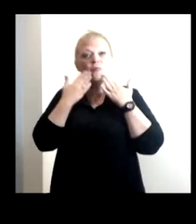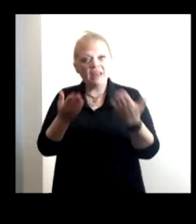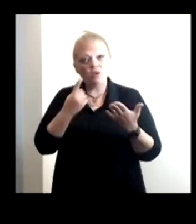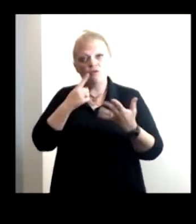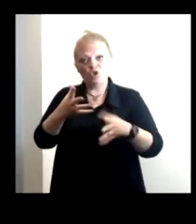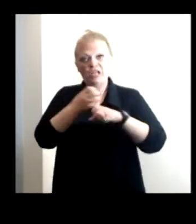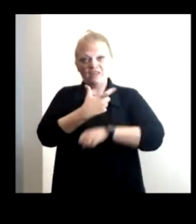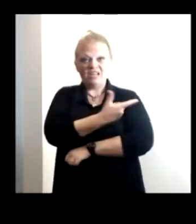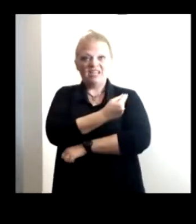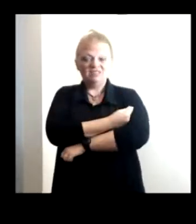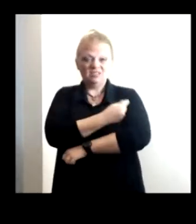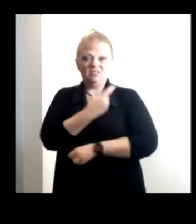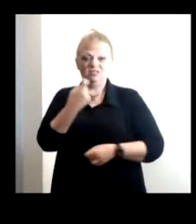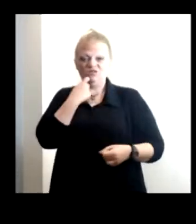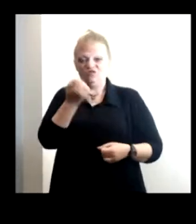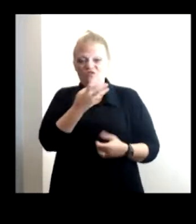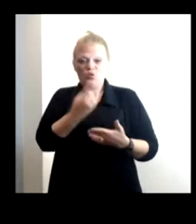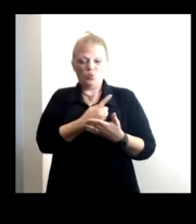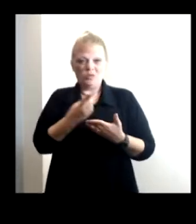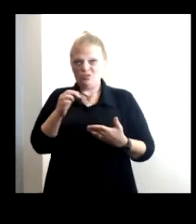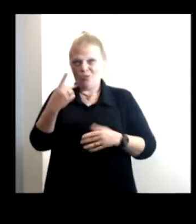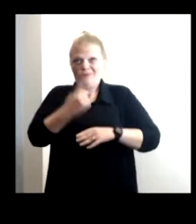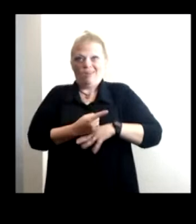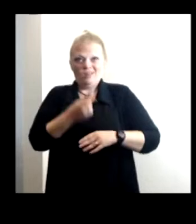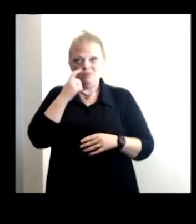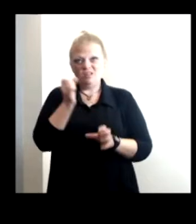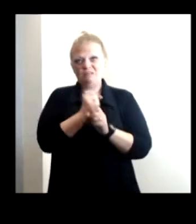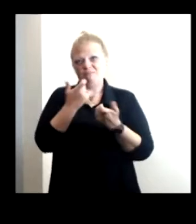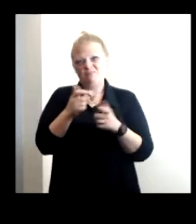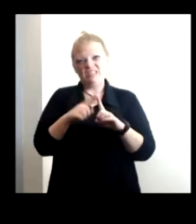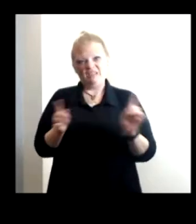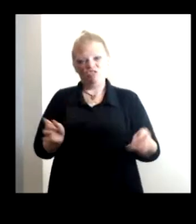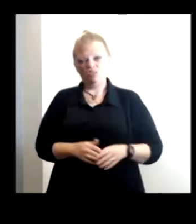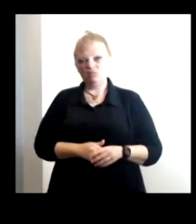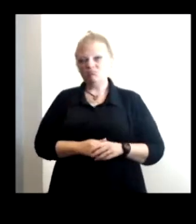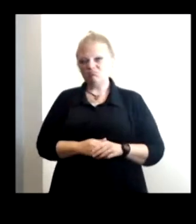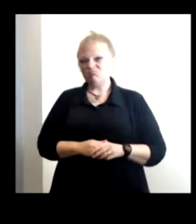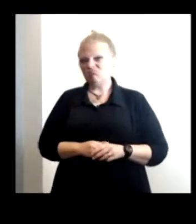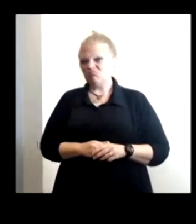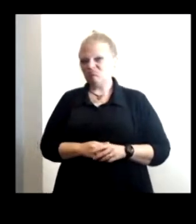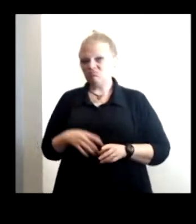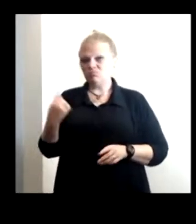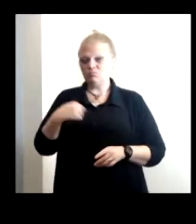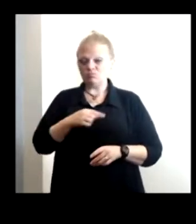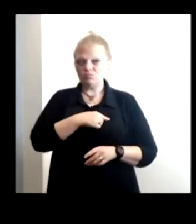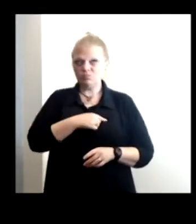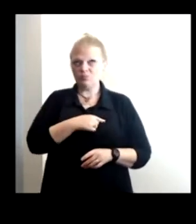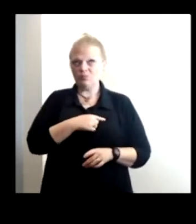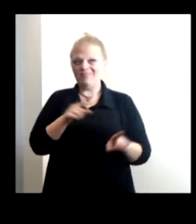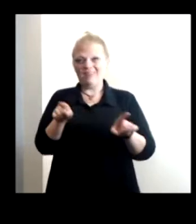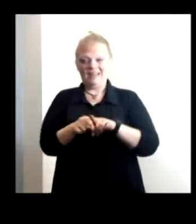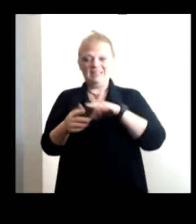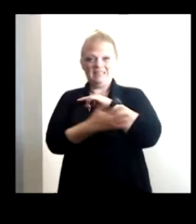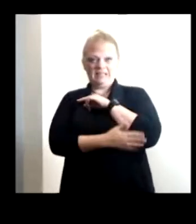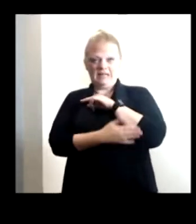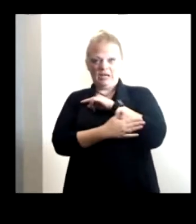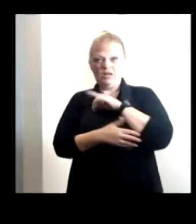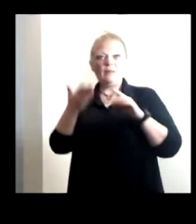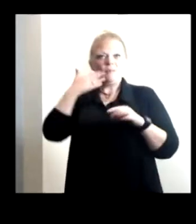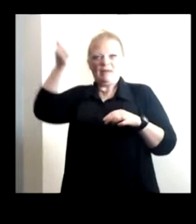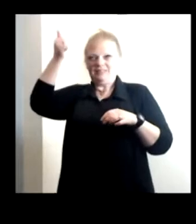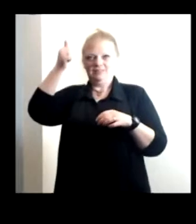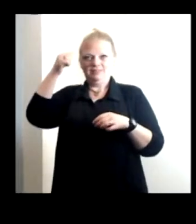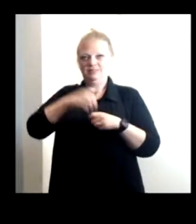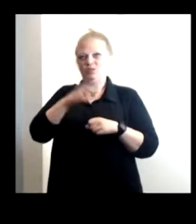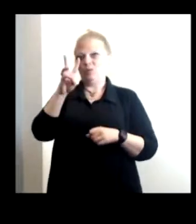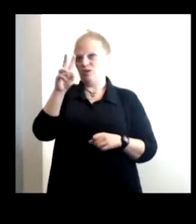gotten vaccinated in the last few weeks and even days, because it's making a big difference. We are, as a county, the best in Western